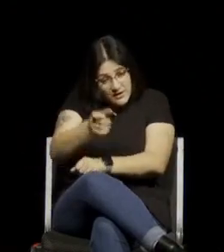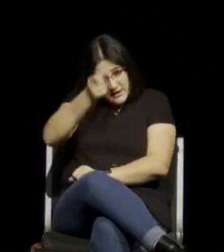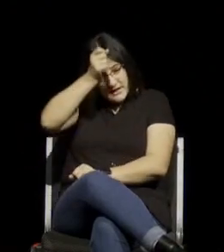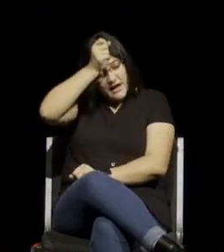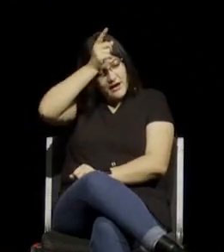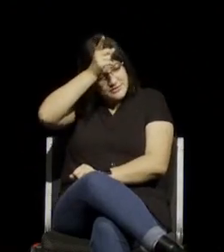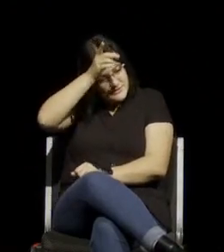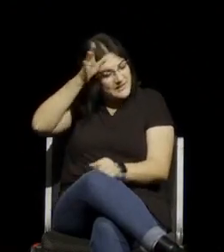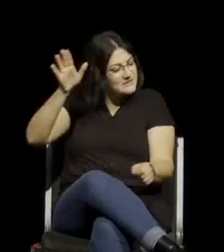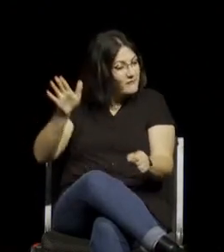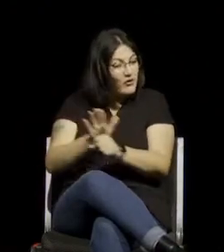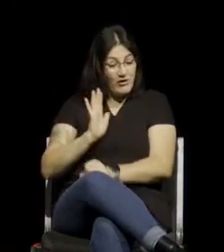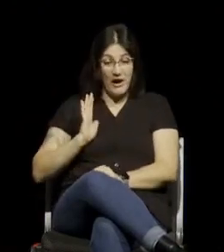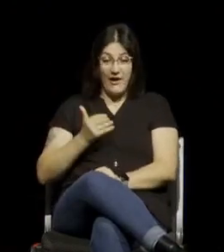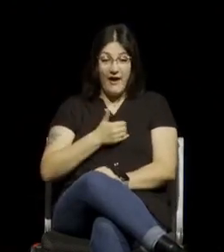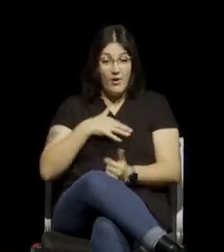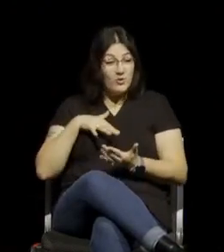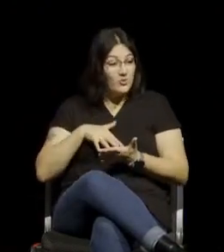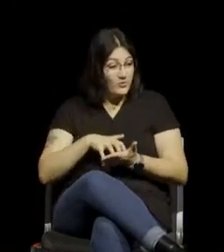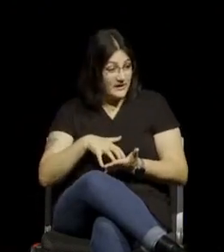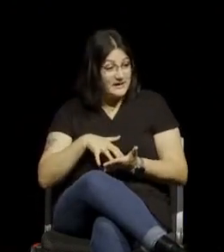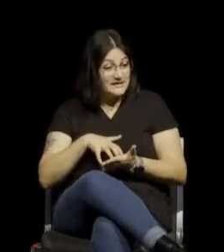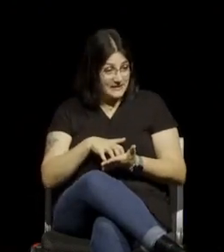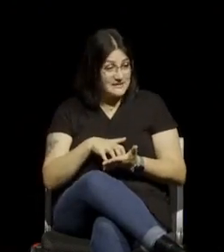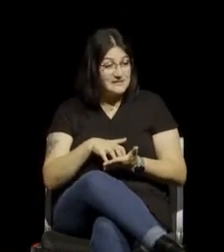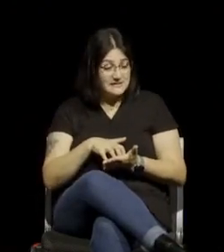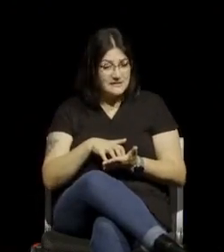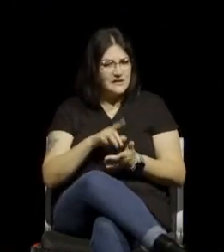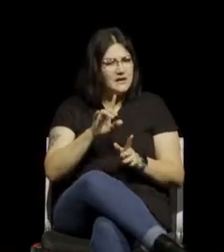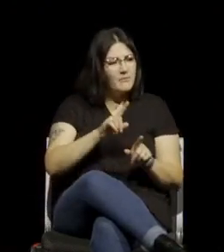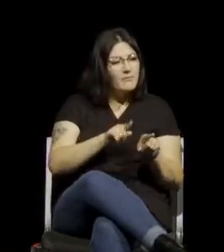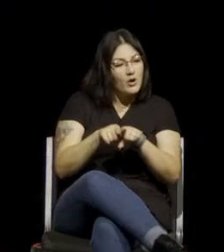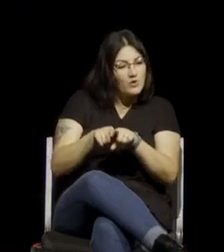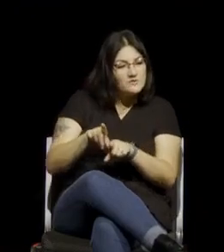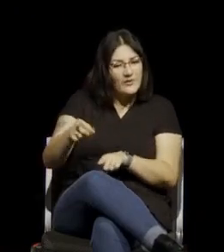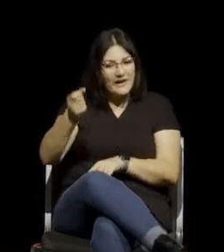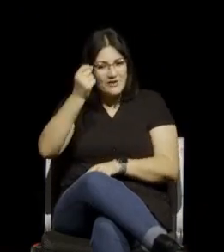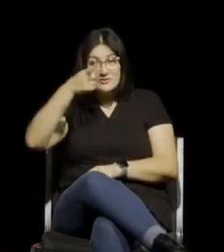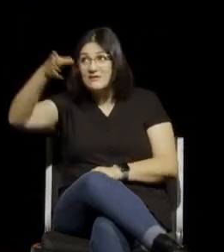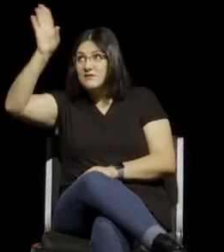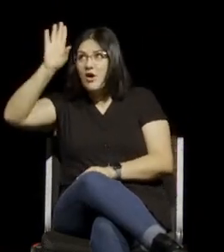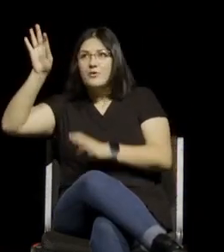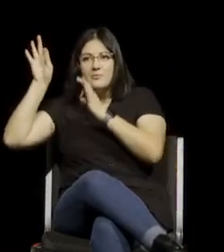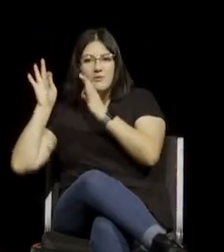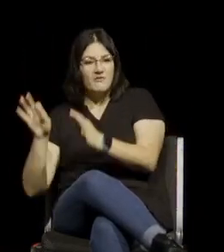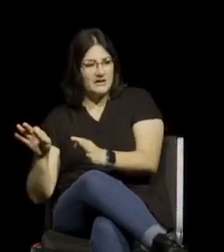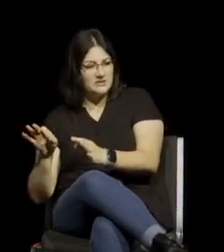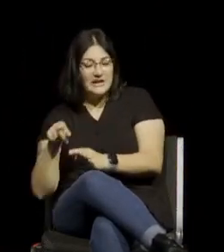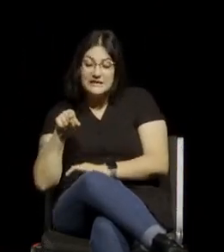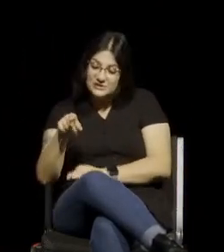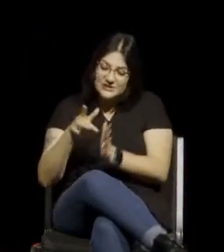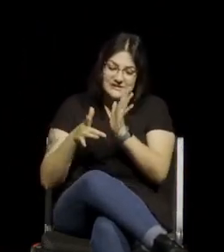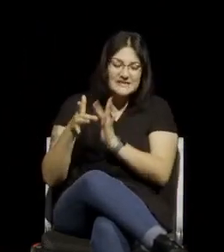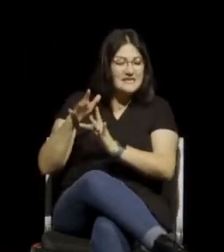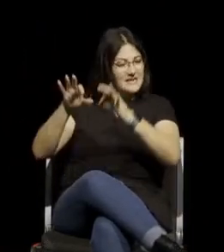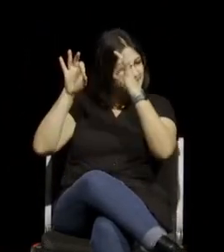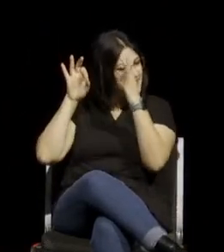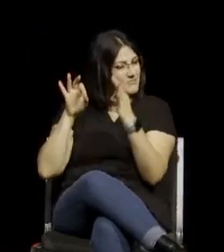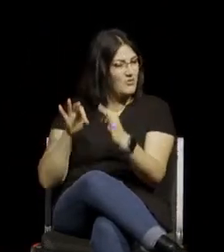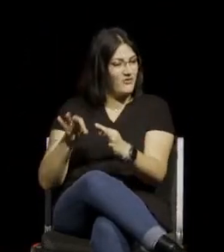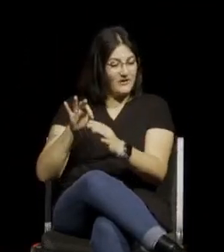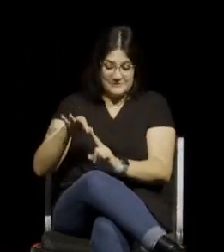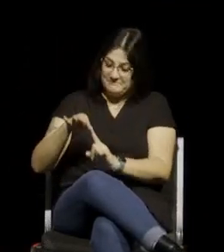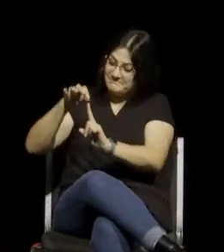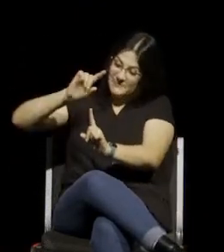greater magnitude, our weakness, but also God's perfection. He is the perfect and only